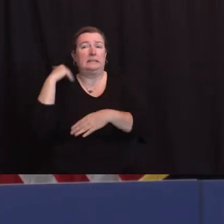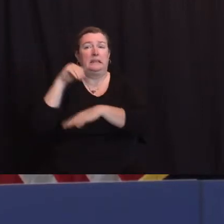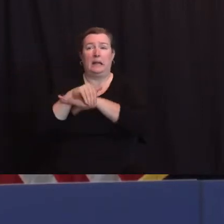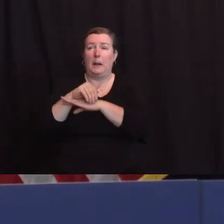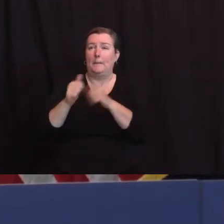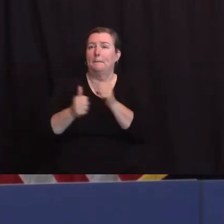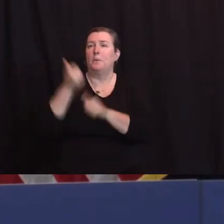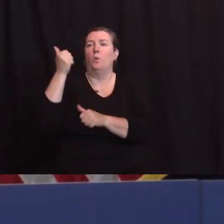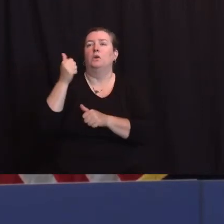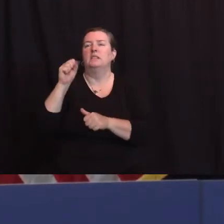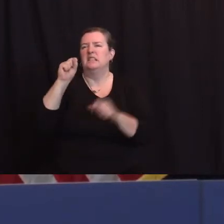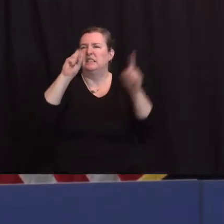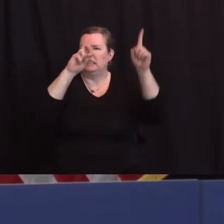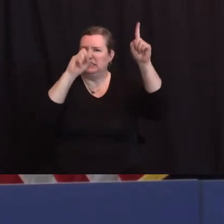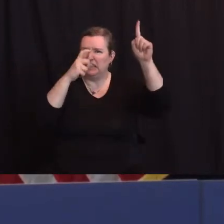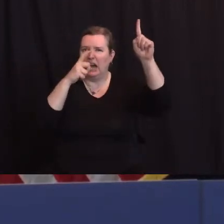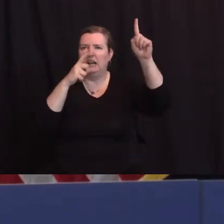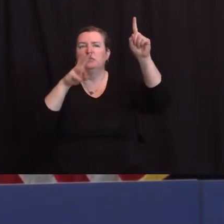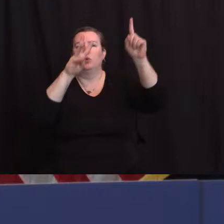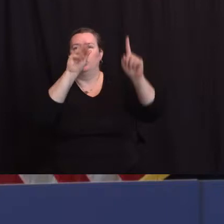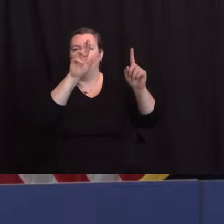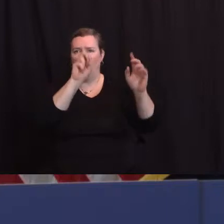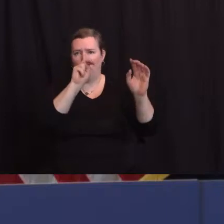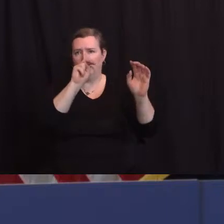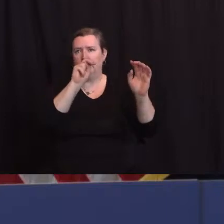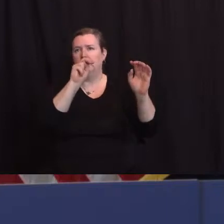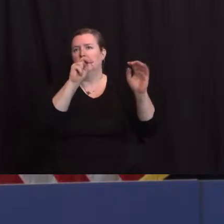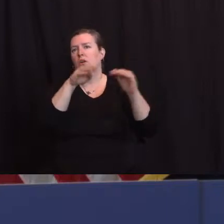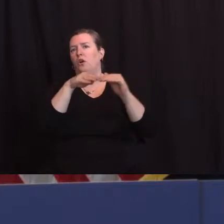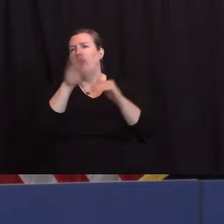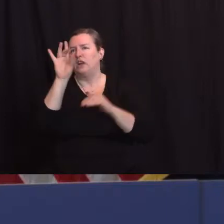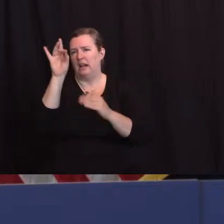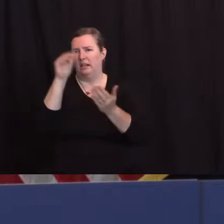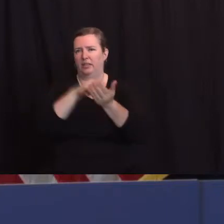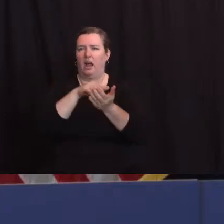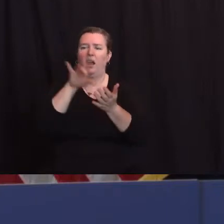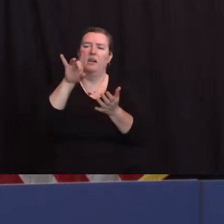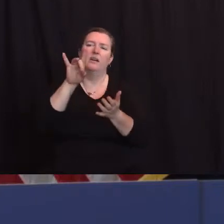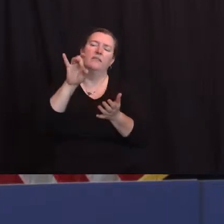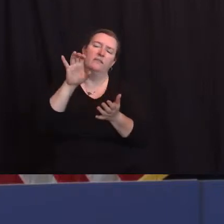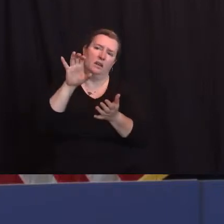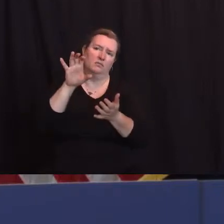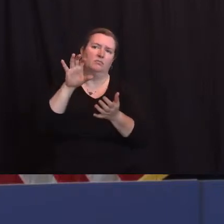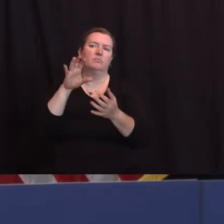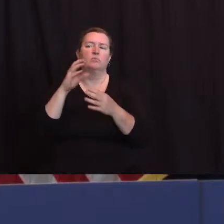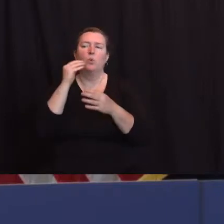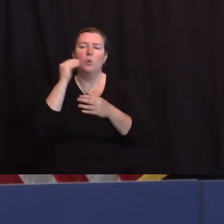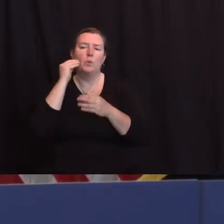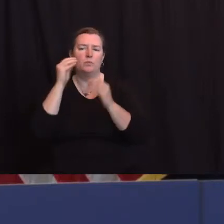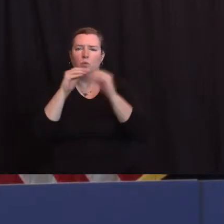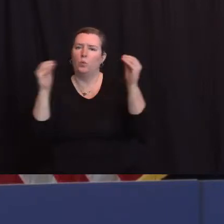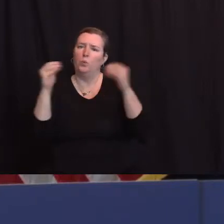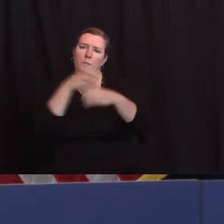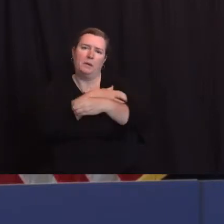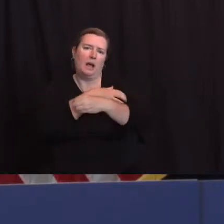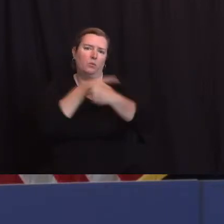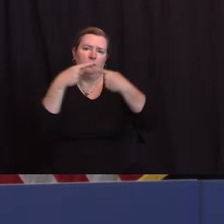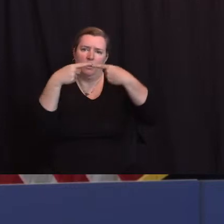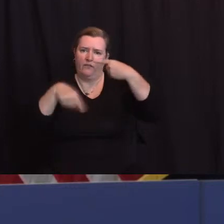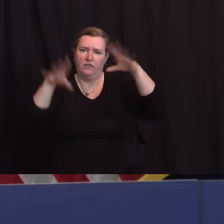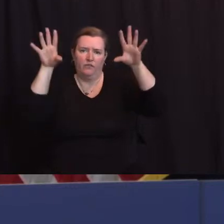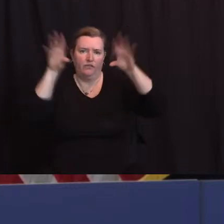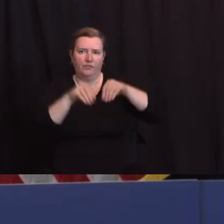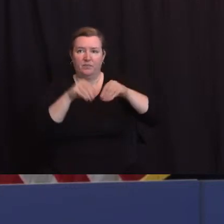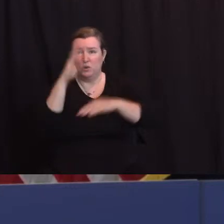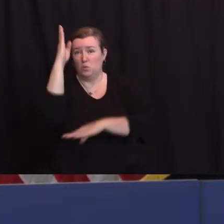Warren, at one point we were up to over 85,000 households without power. As of noon, before coming in here,